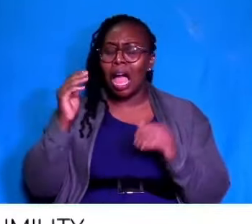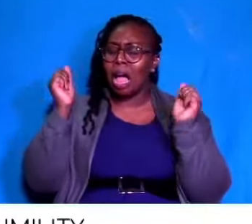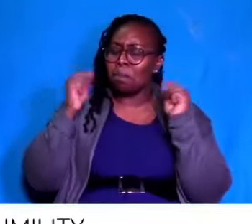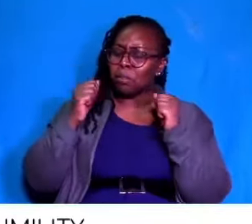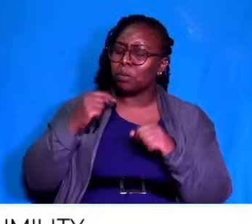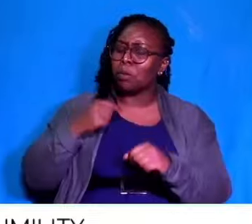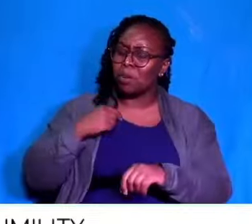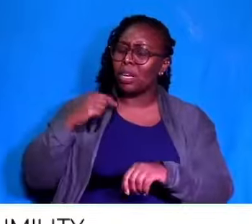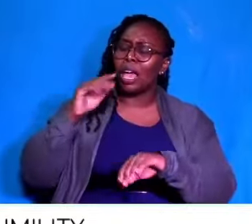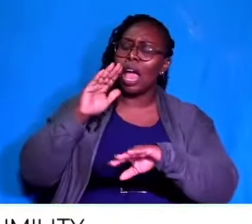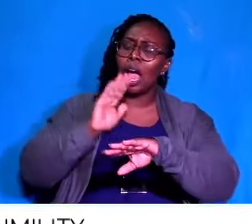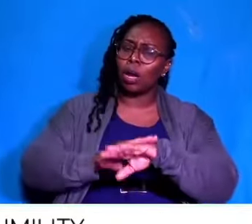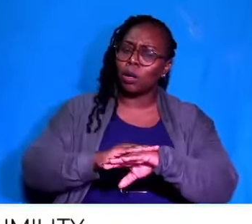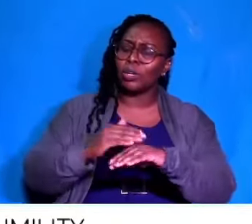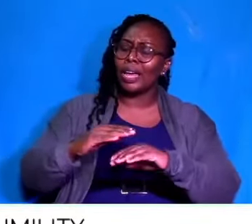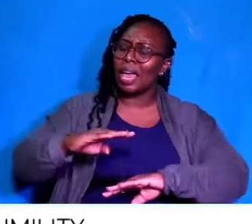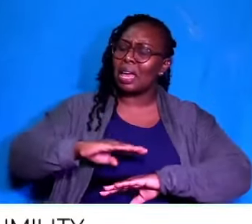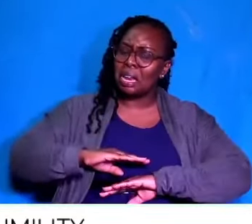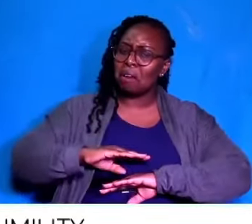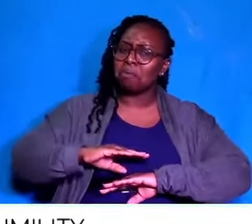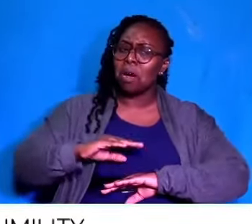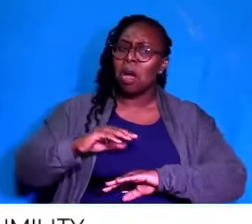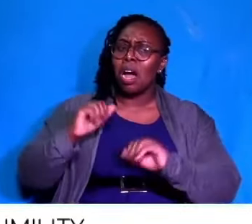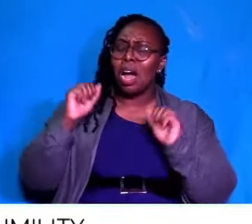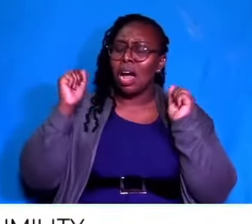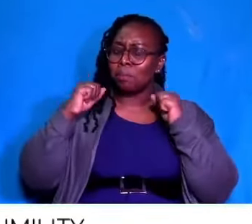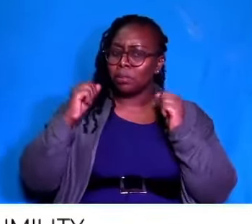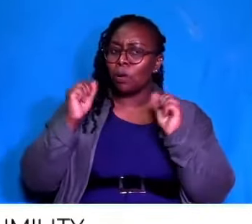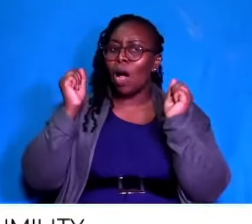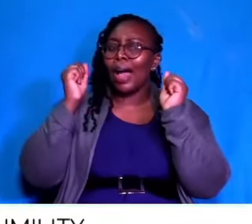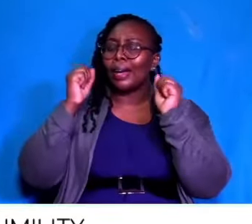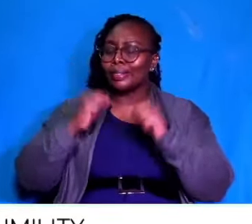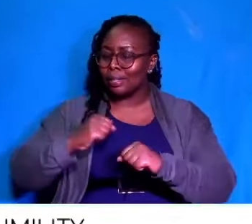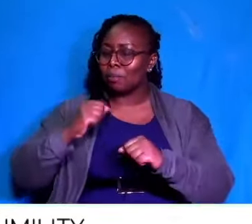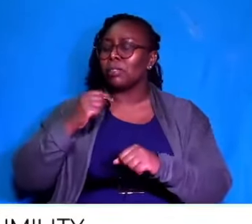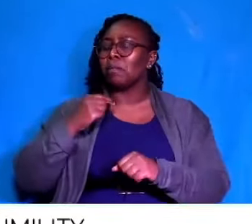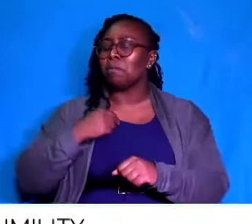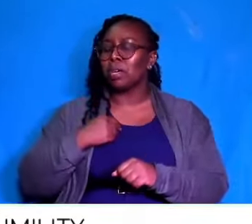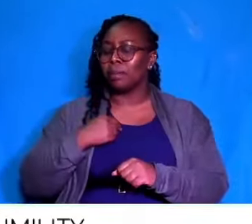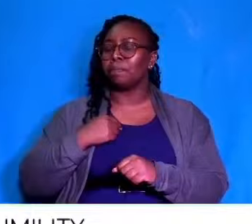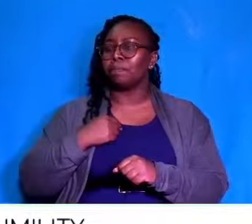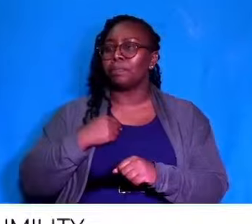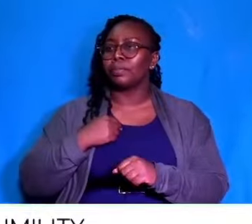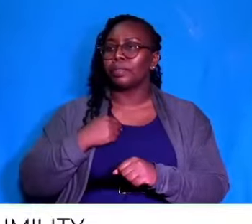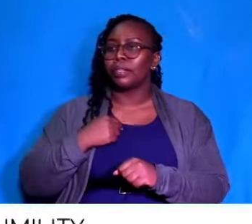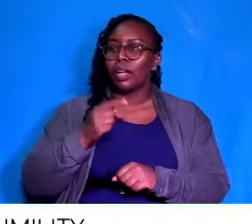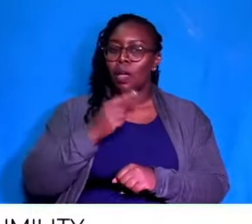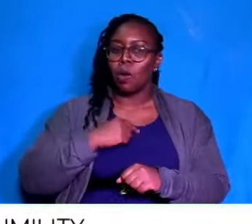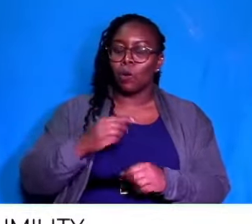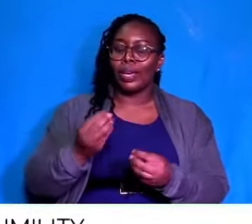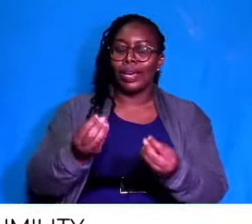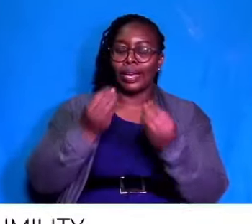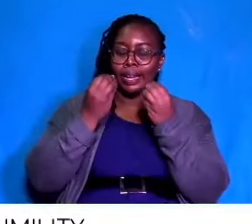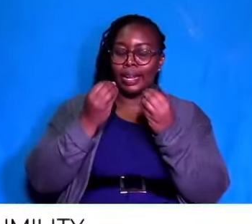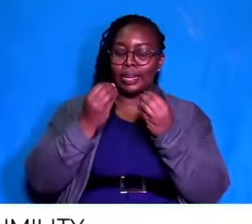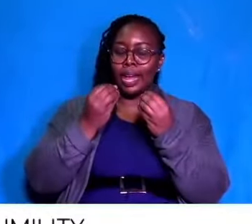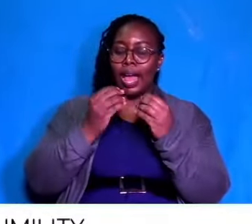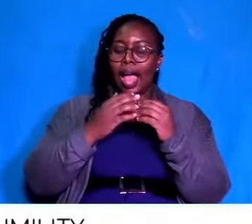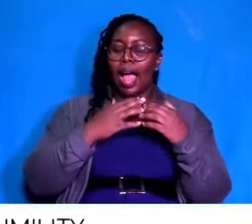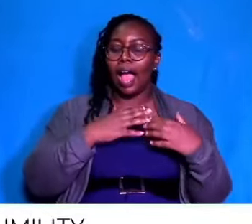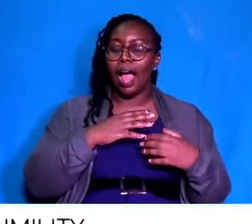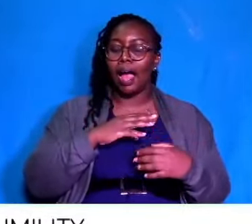accepted enough? And some of what we learn today is really what Christ expects, is a humble and contrite heart. And God will